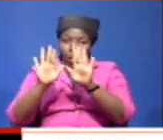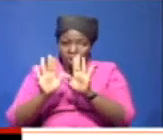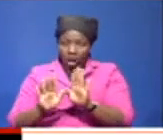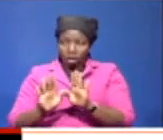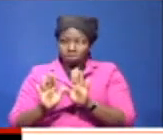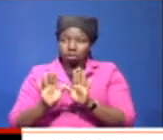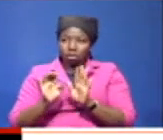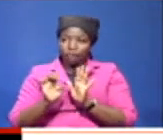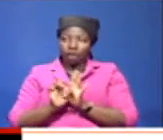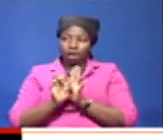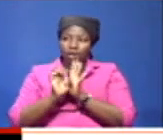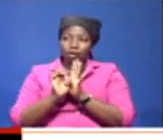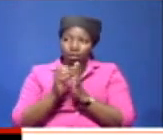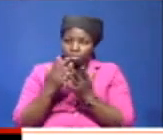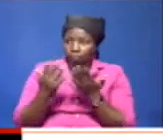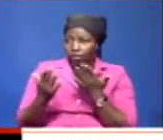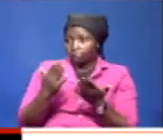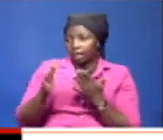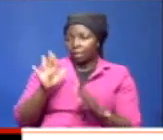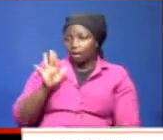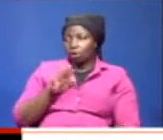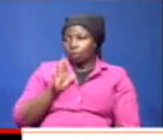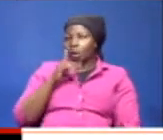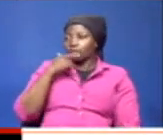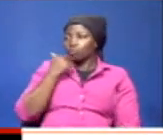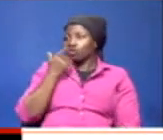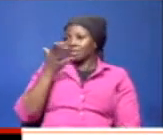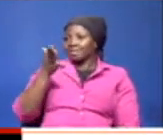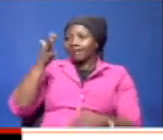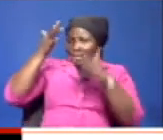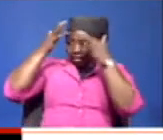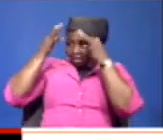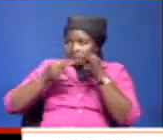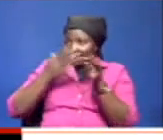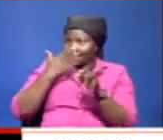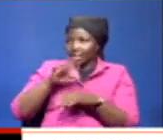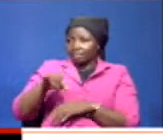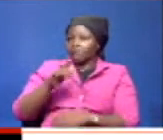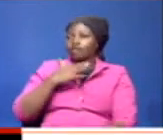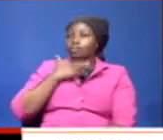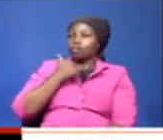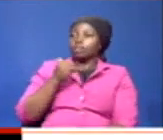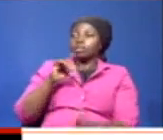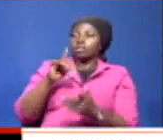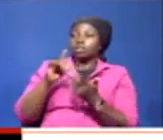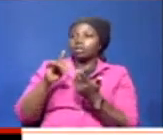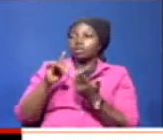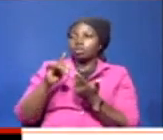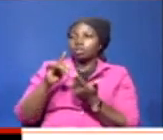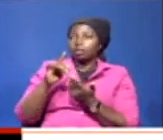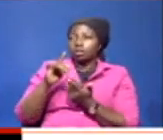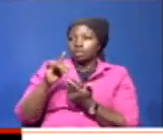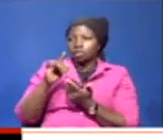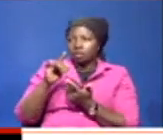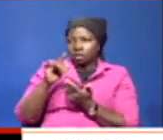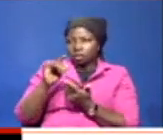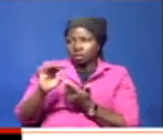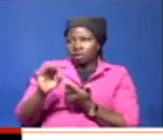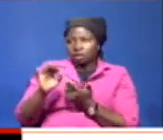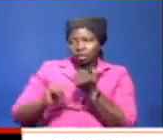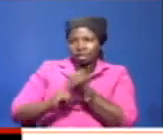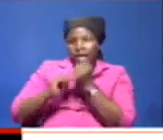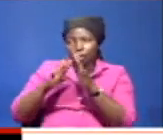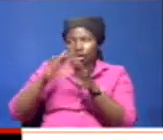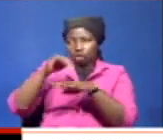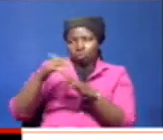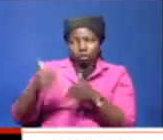maybe the lady who was there decided that she did not want the fans on the rally route. Whether it was a right